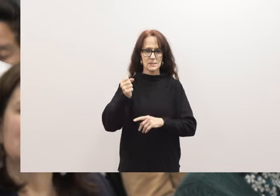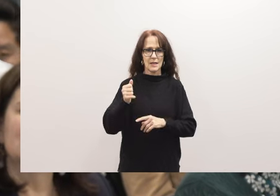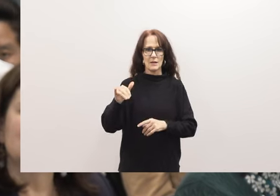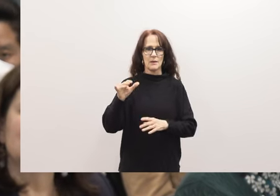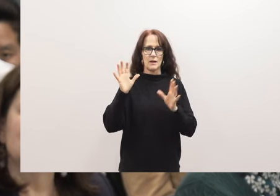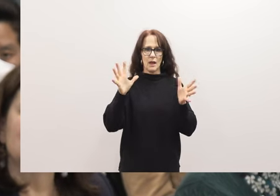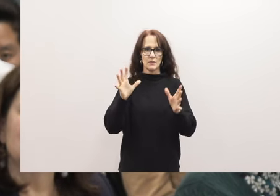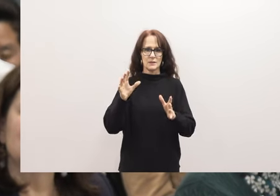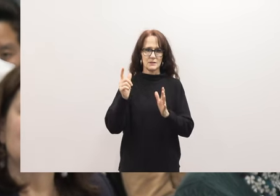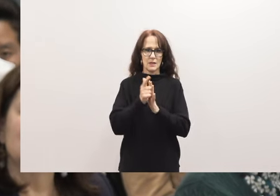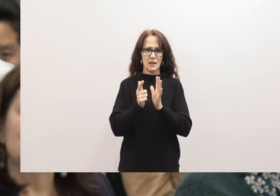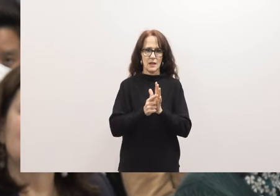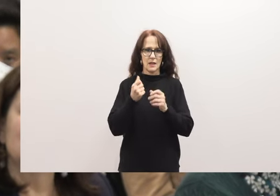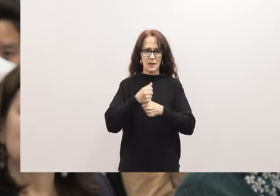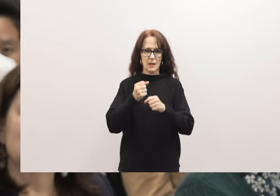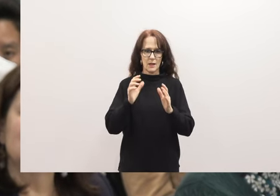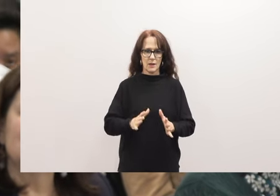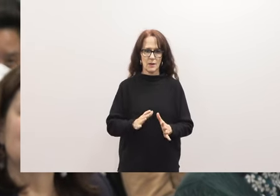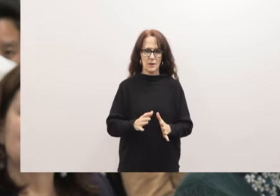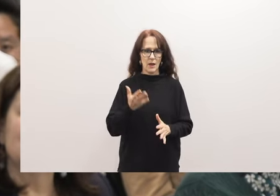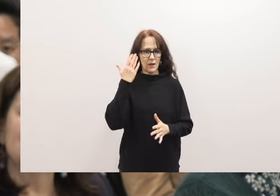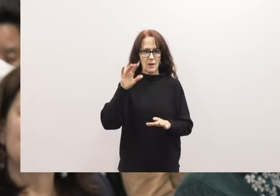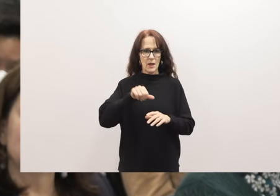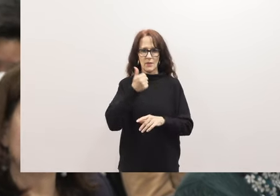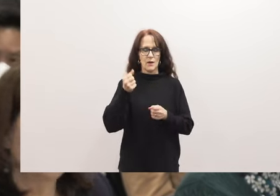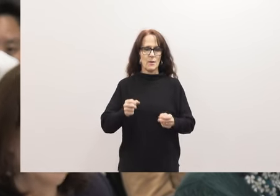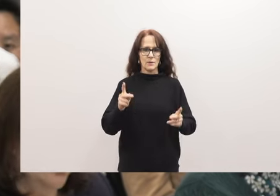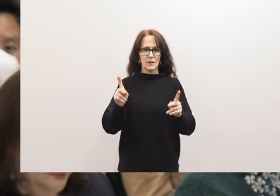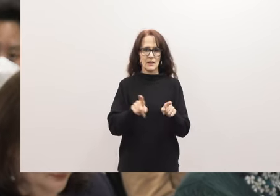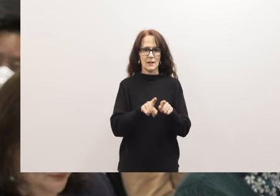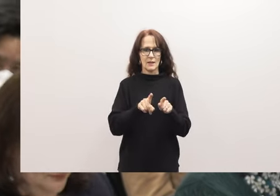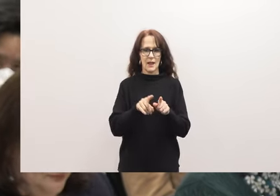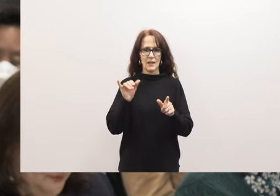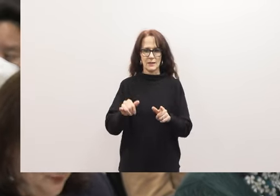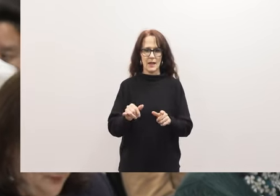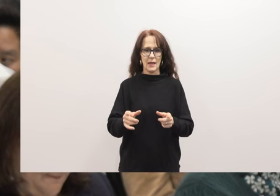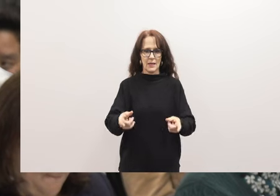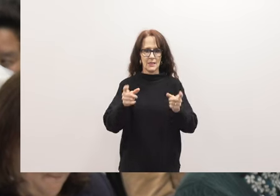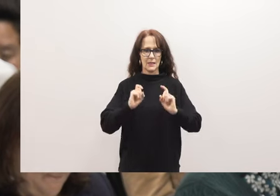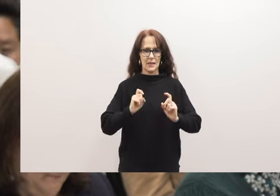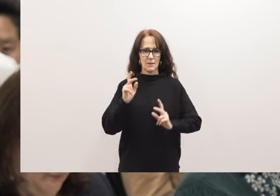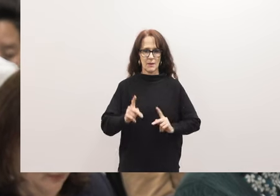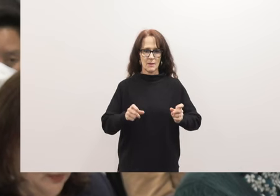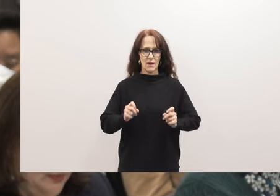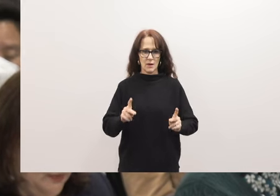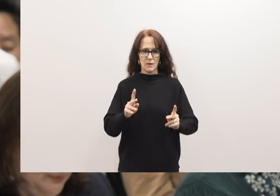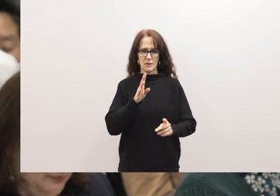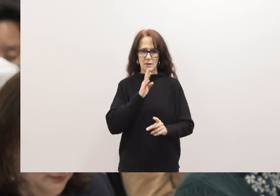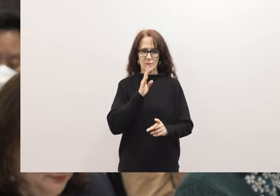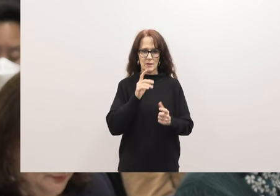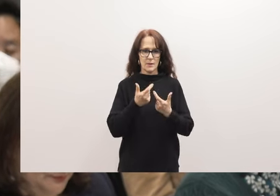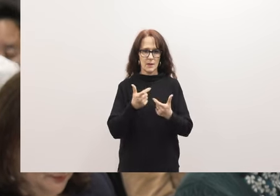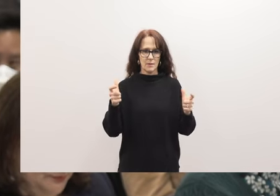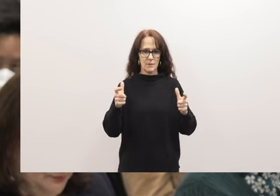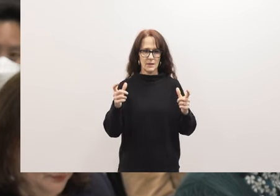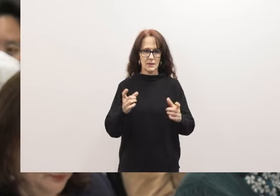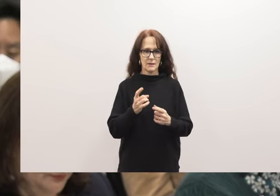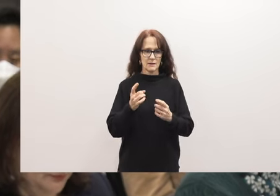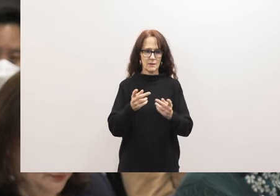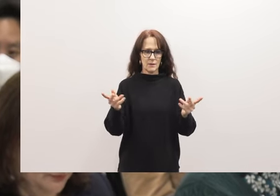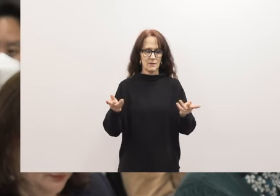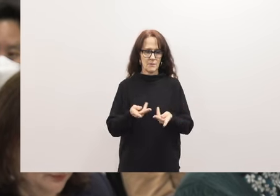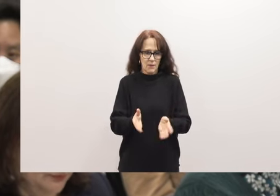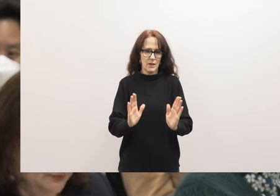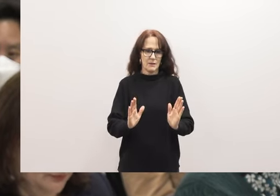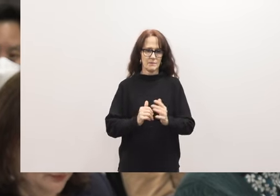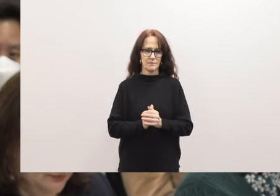to legislators. I don't know any other opportunity like that that would give people like me the opportunity to speak at such a big light. And I feel like